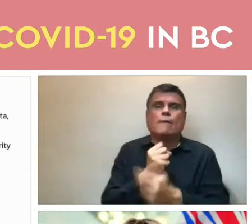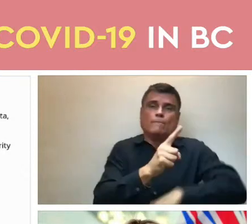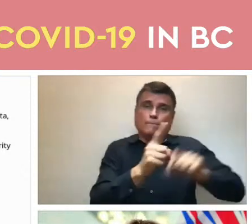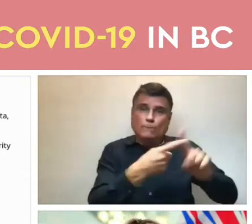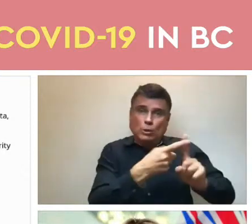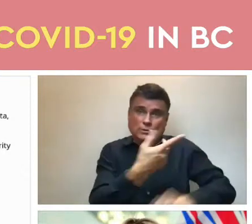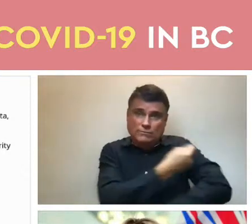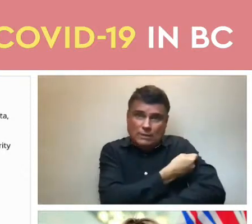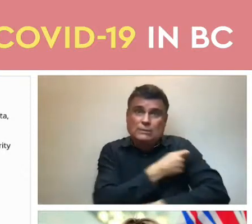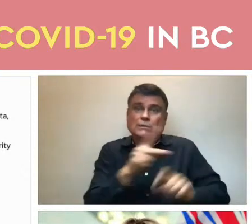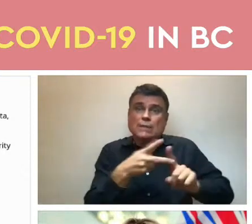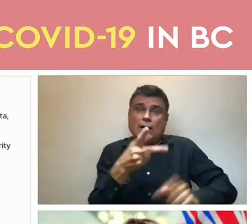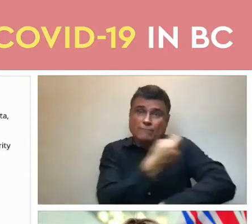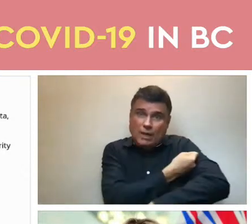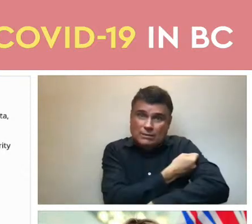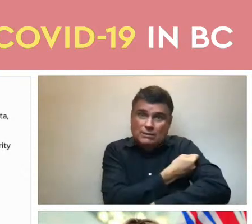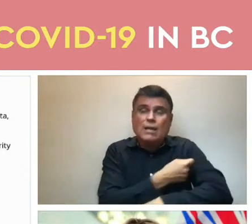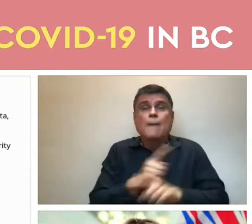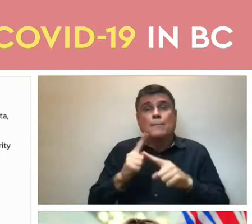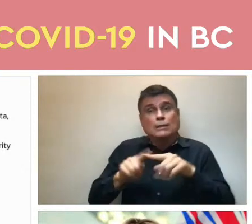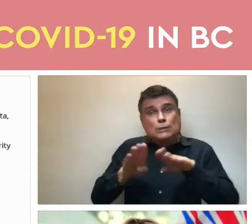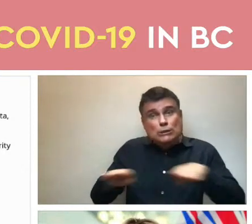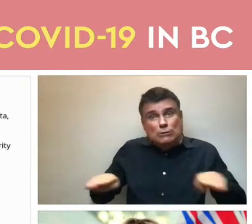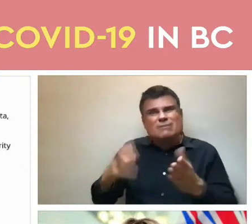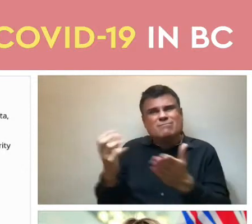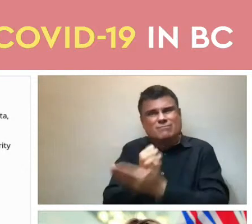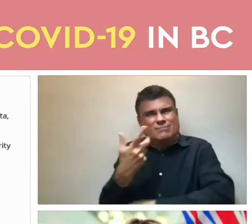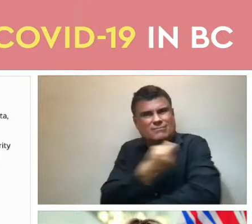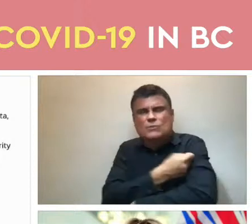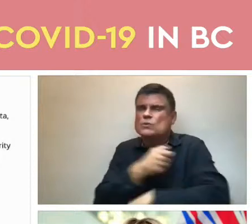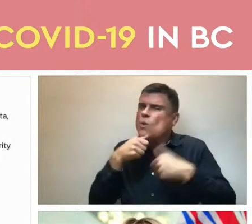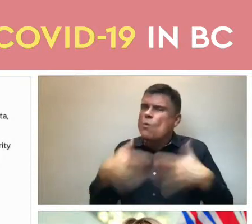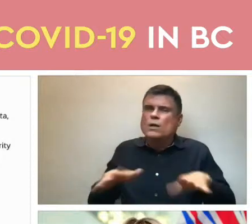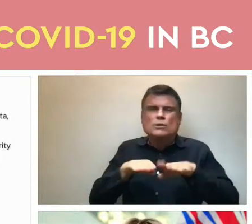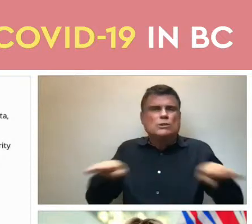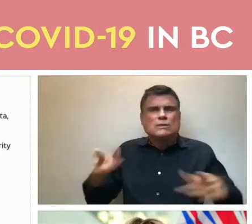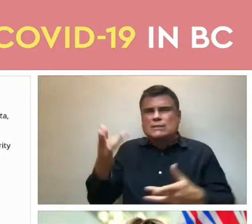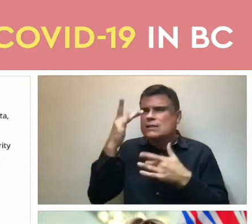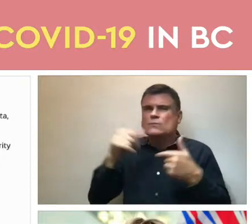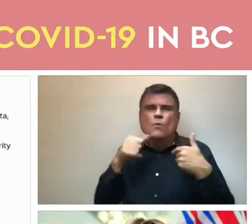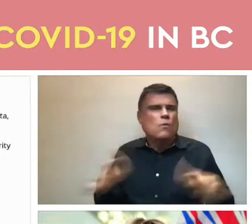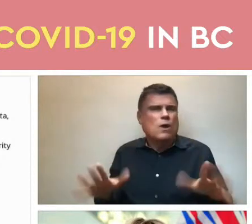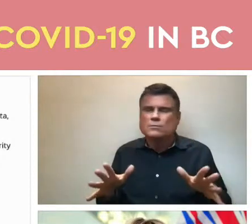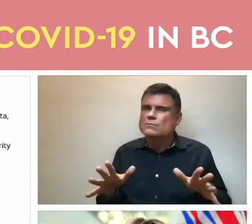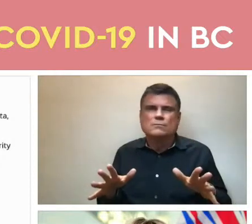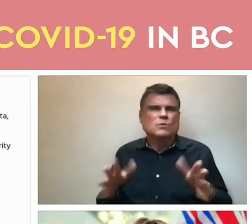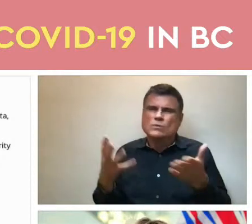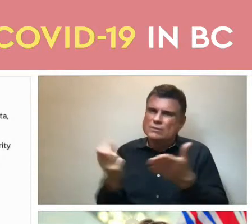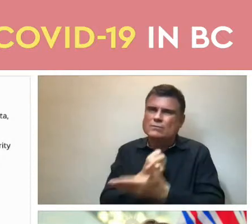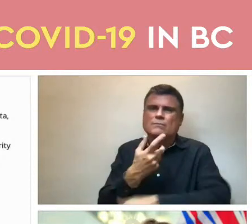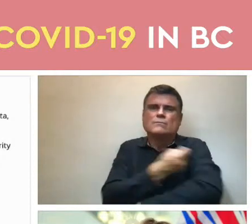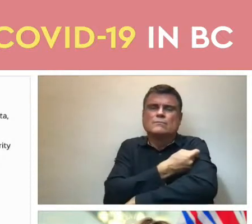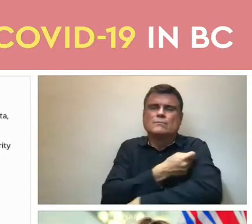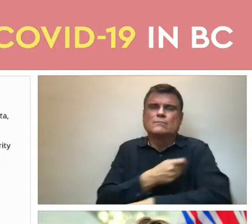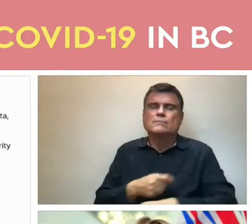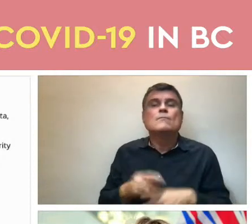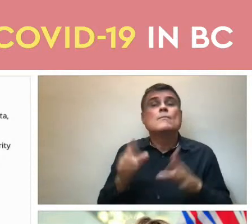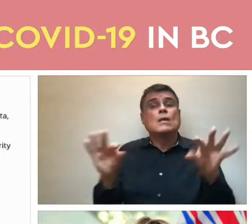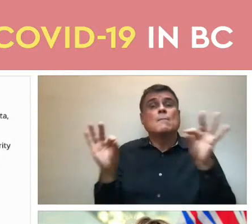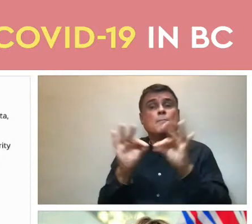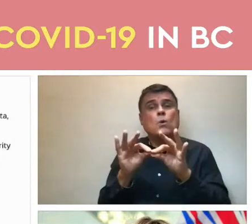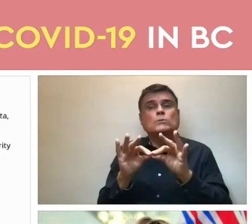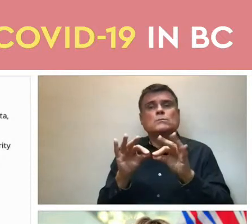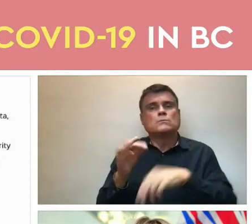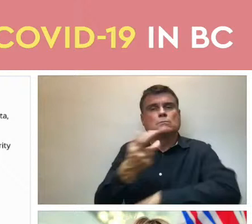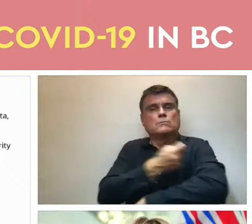because we don't want them to be sick with this virus. And it means, importantly, making sure that we get your booster dose when you're